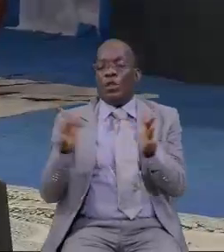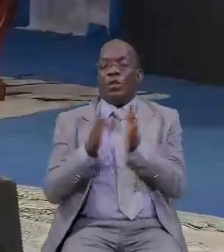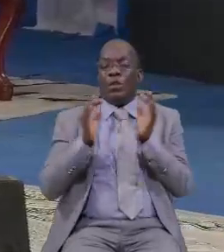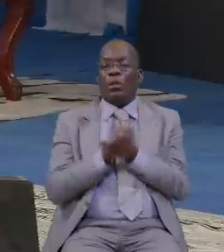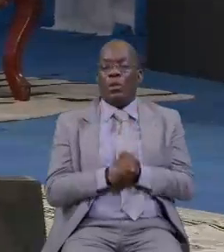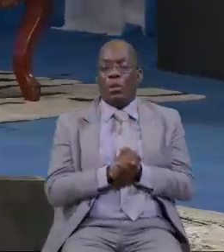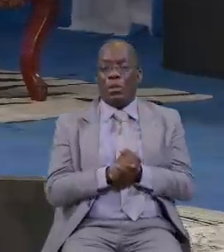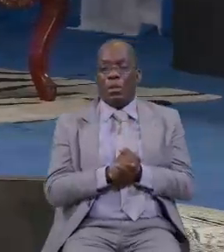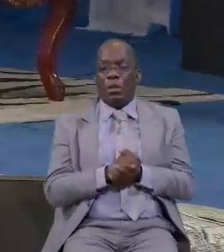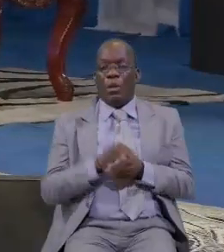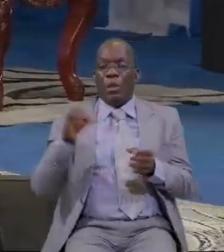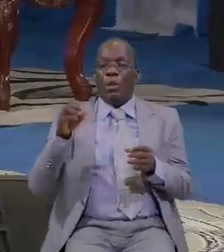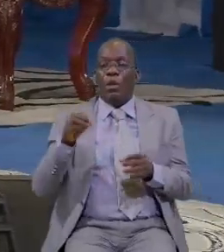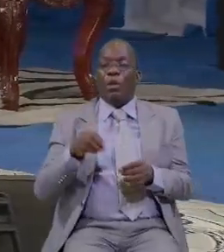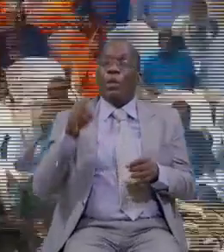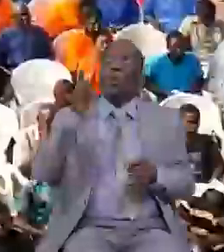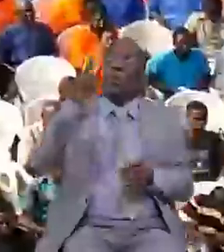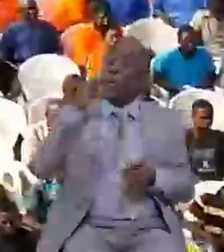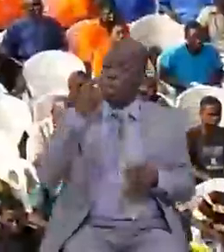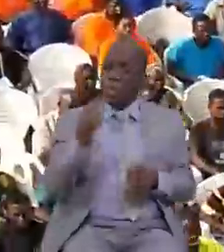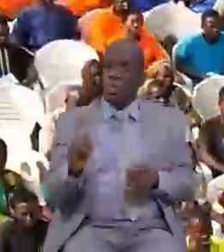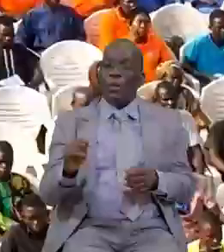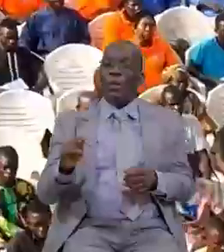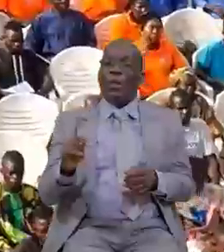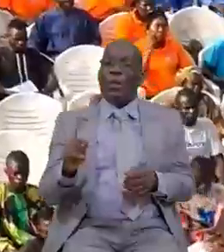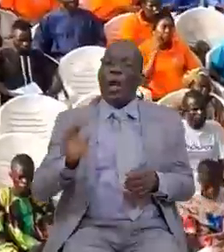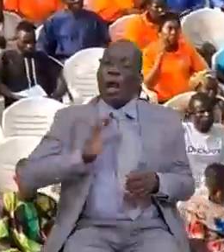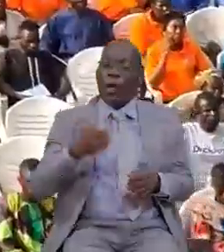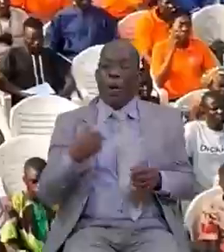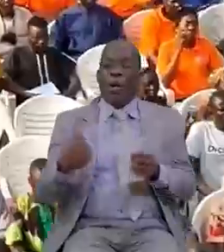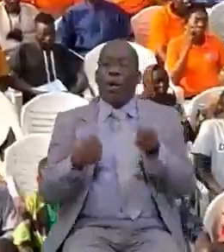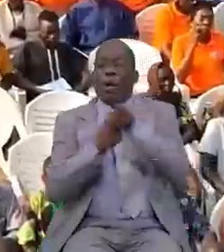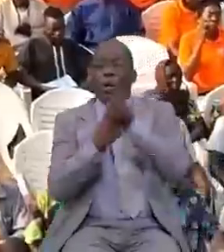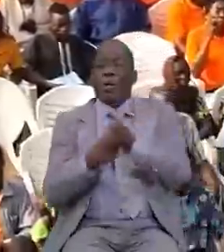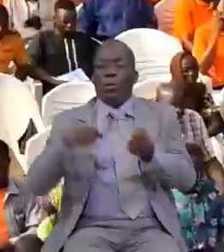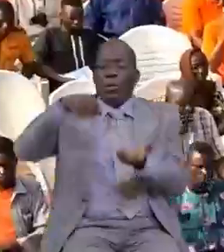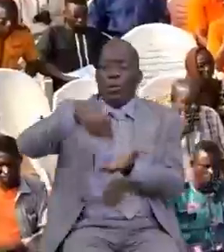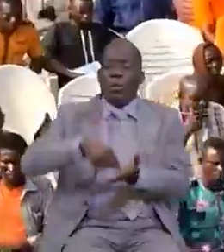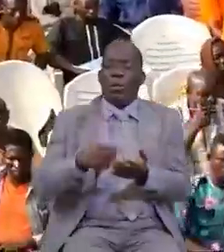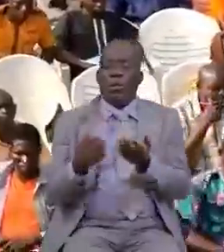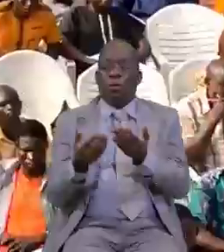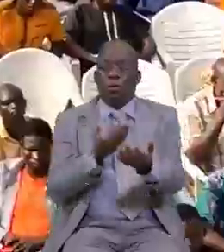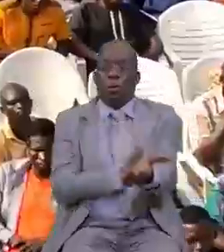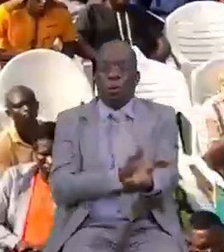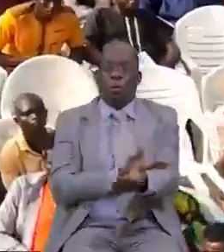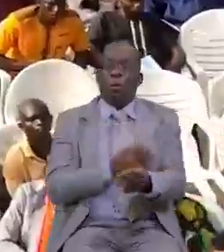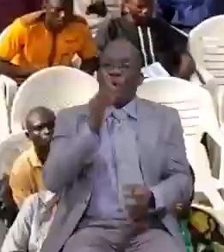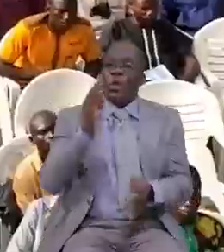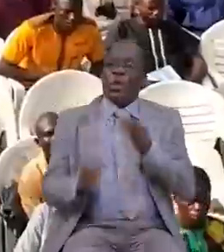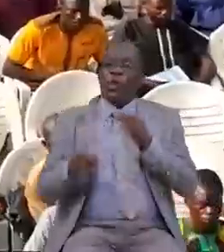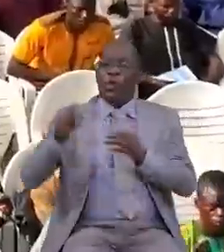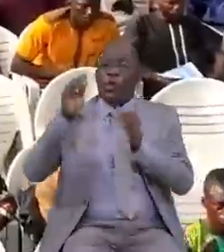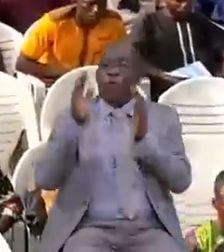Jesus. He is our advocate. And this morning, as you call on the Lord and